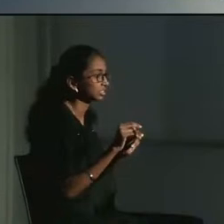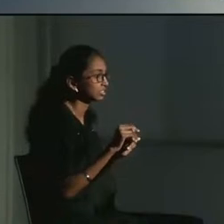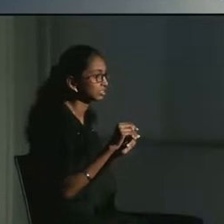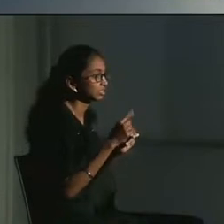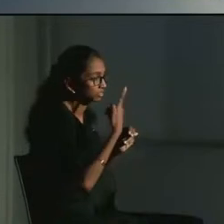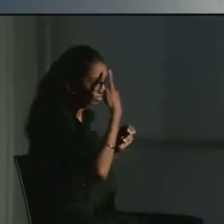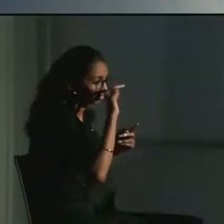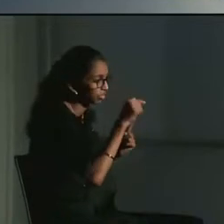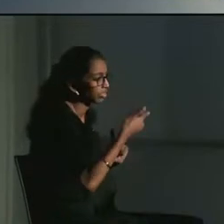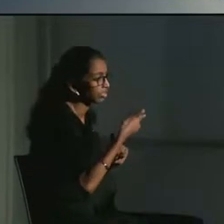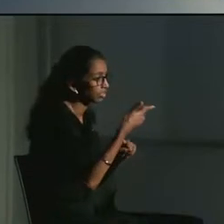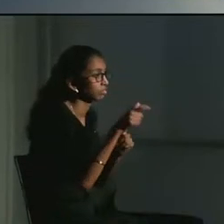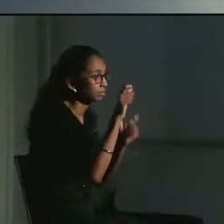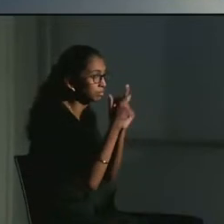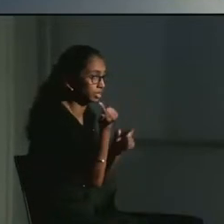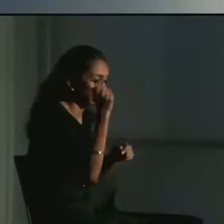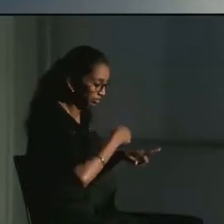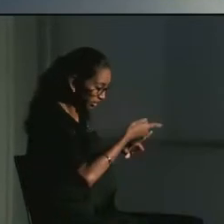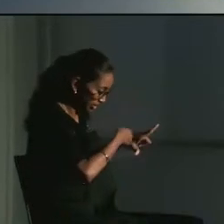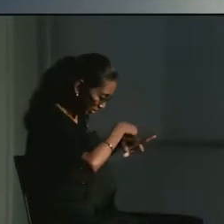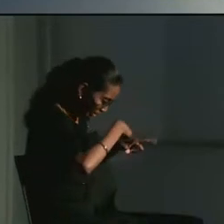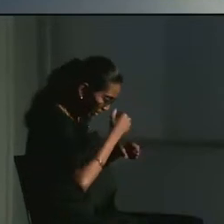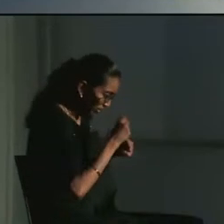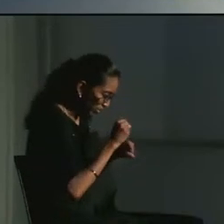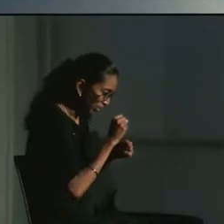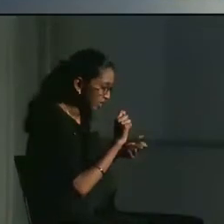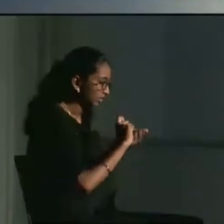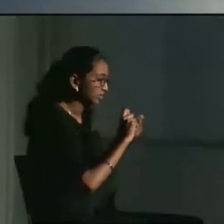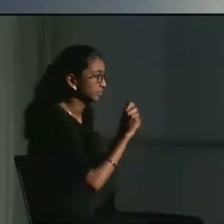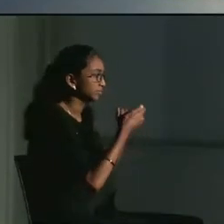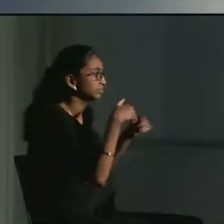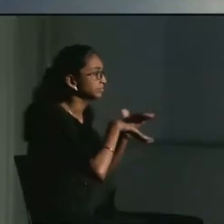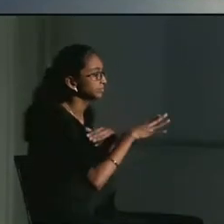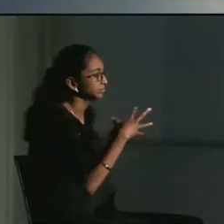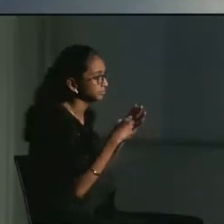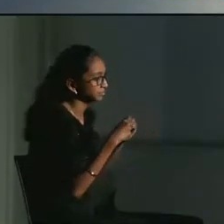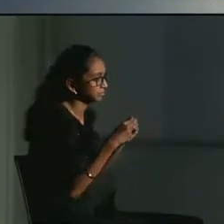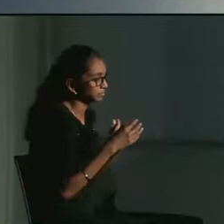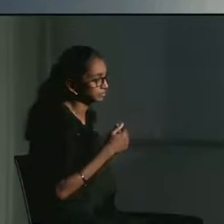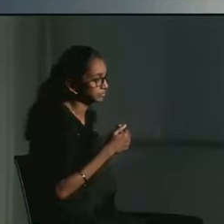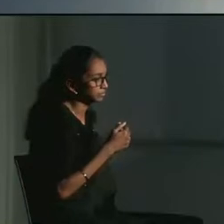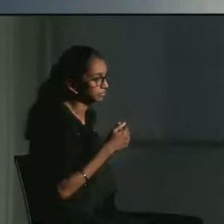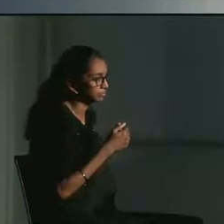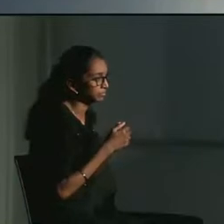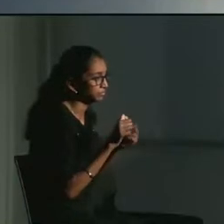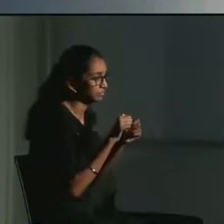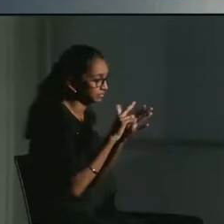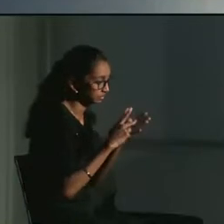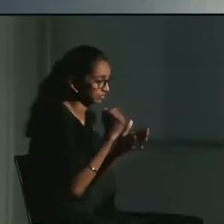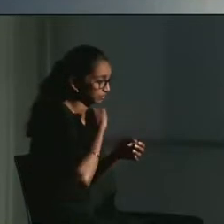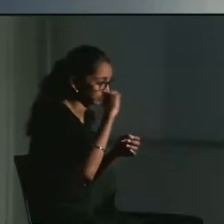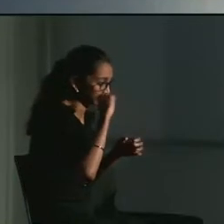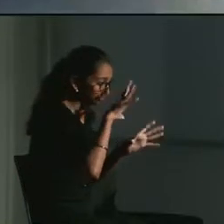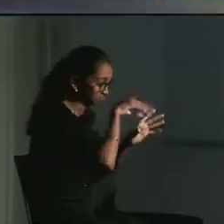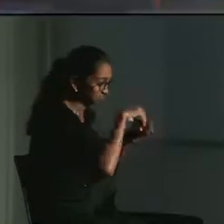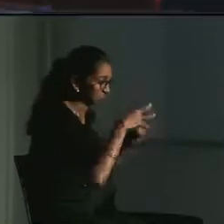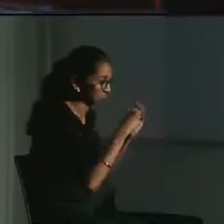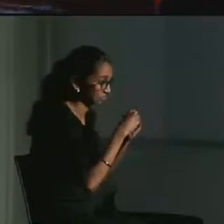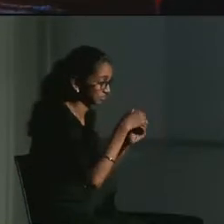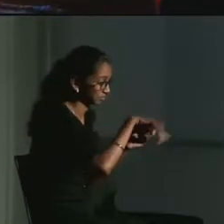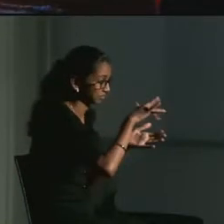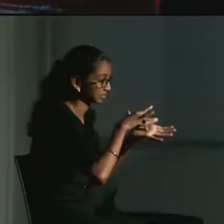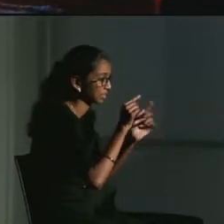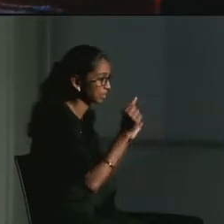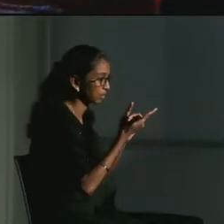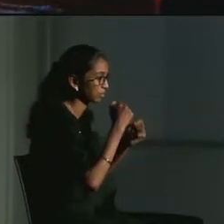which invited architectural changes and gentrification and violence. Our engagements and protests in public space allowed us to learn